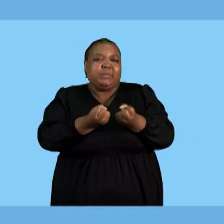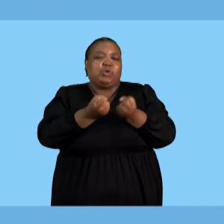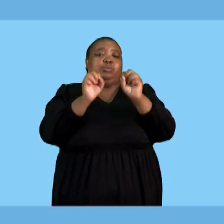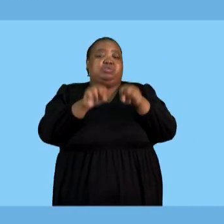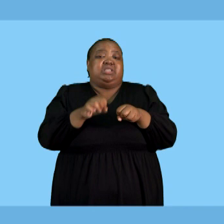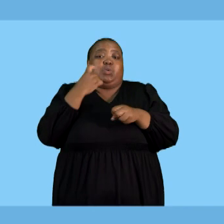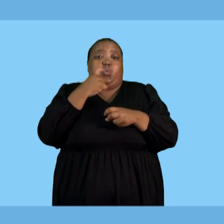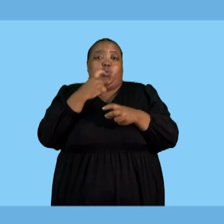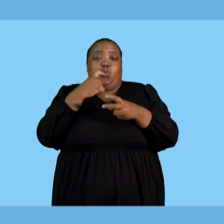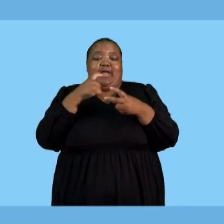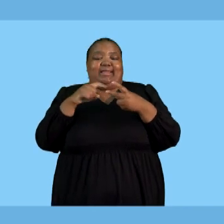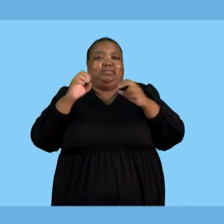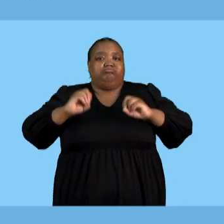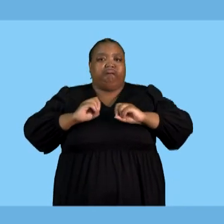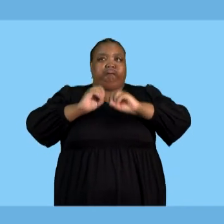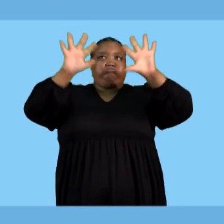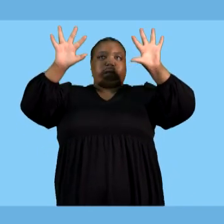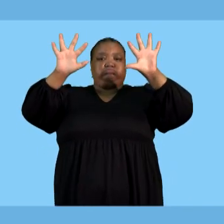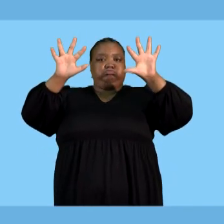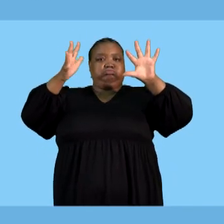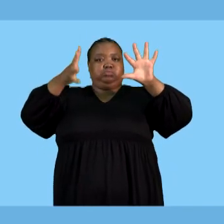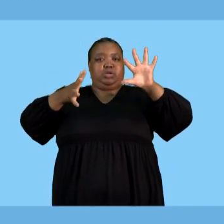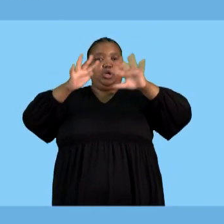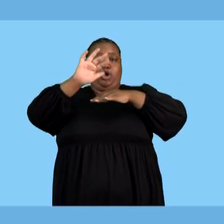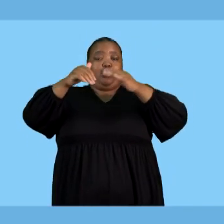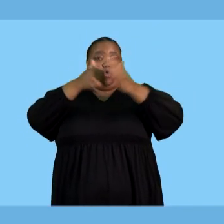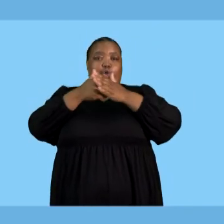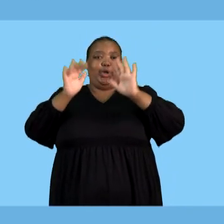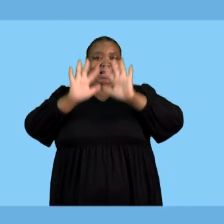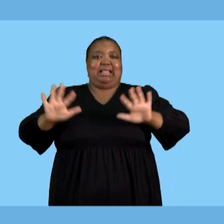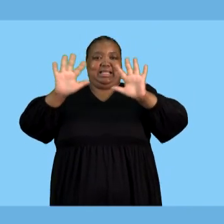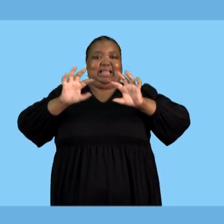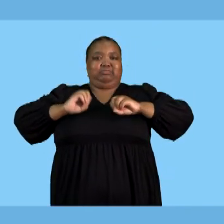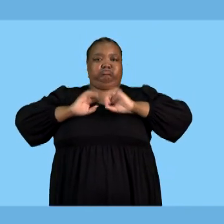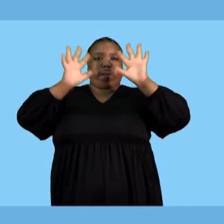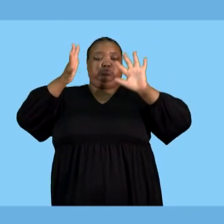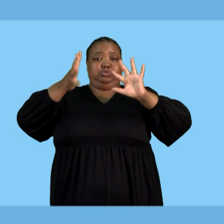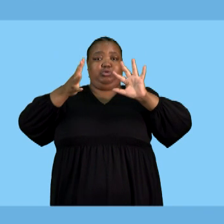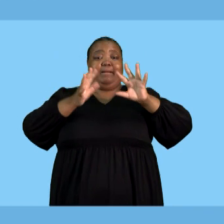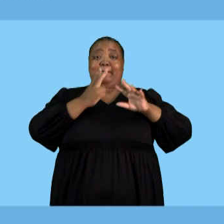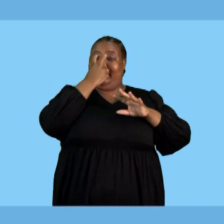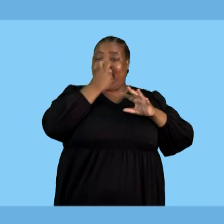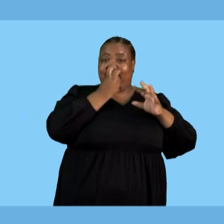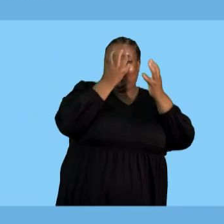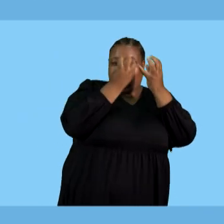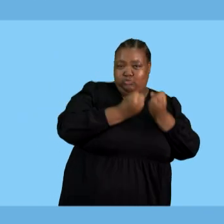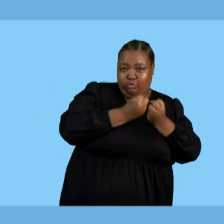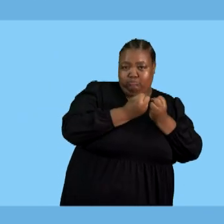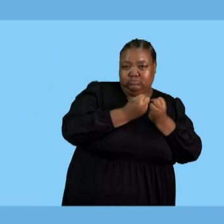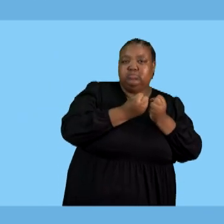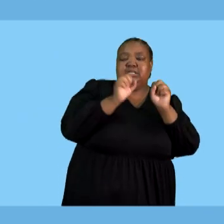colors. However, the white, it is going to be reflecting all of the colors. Black